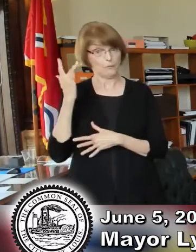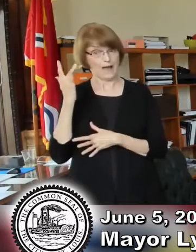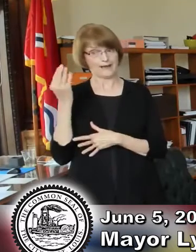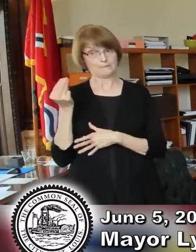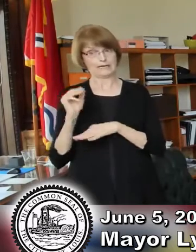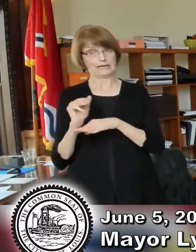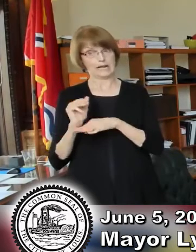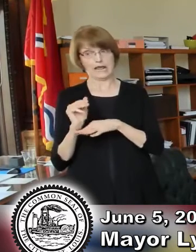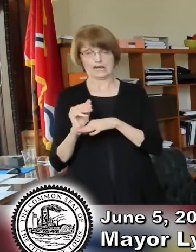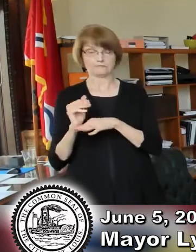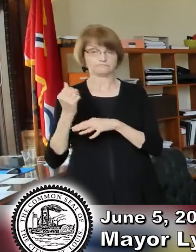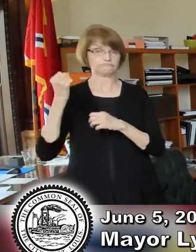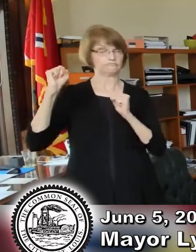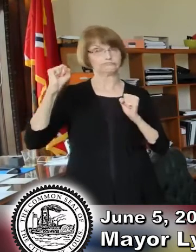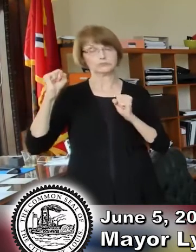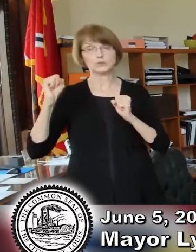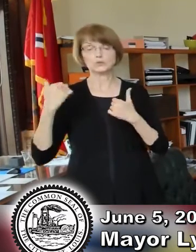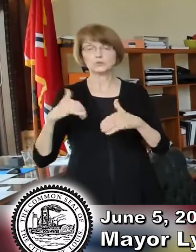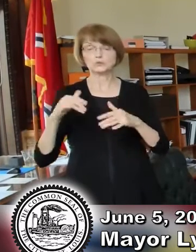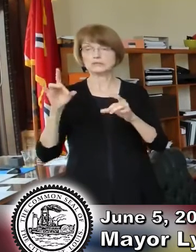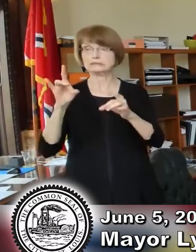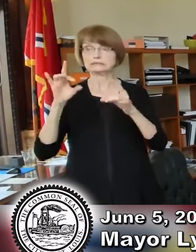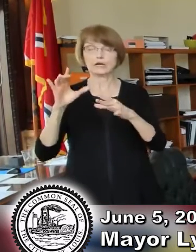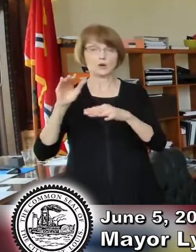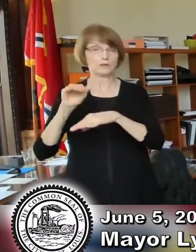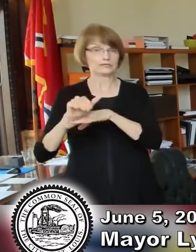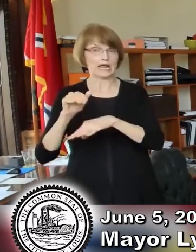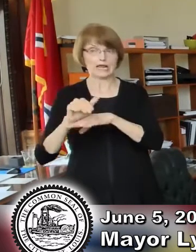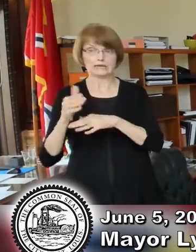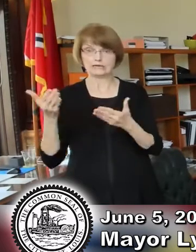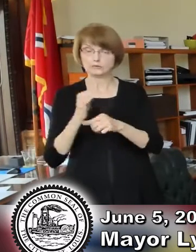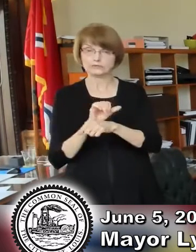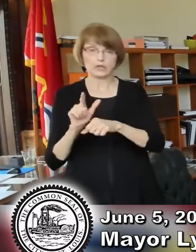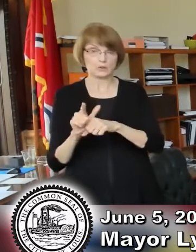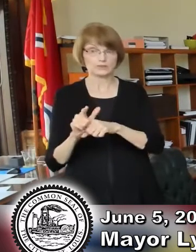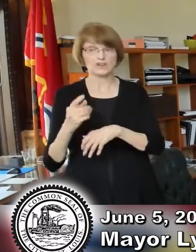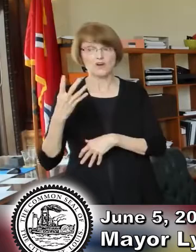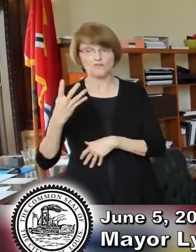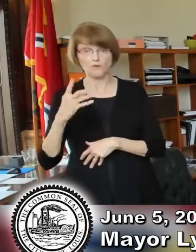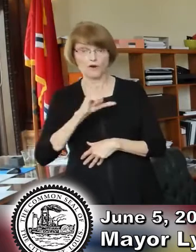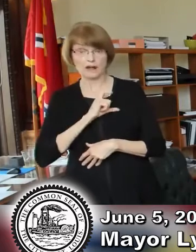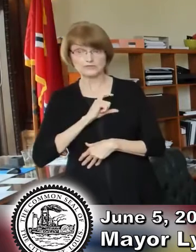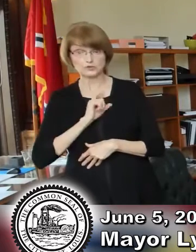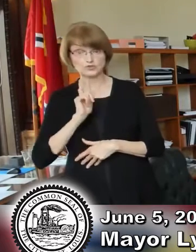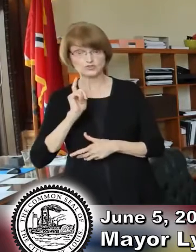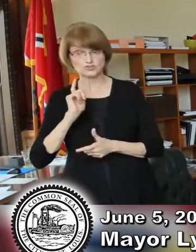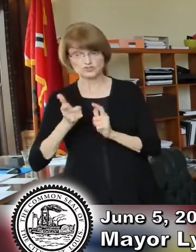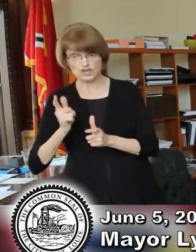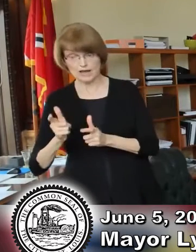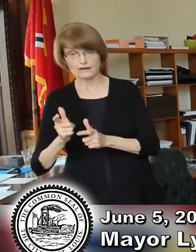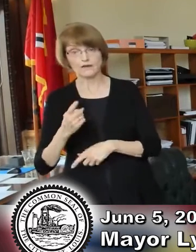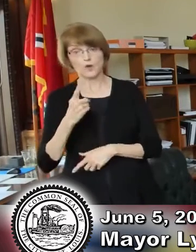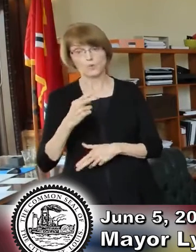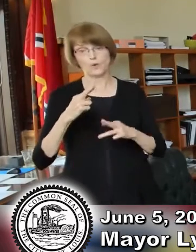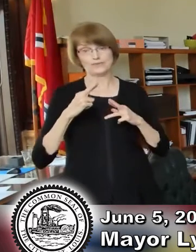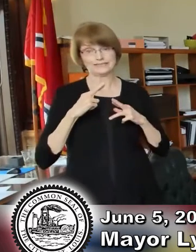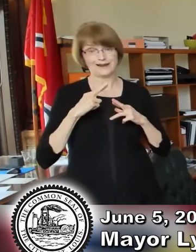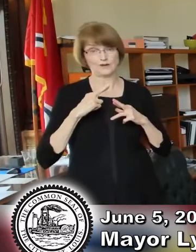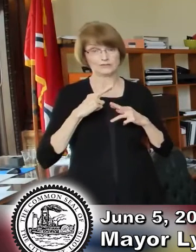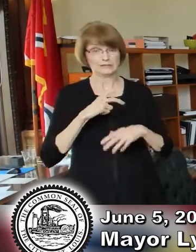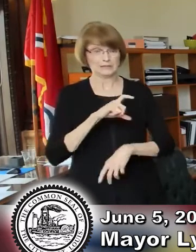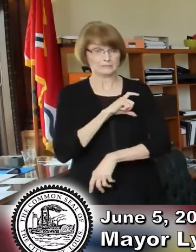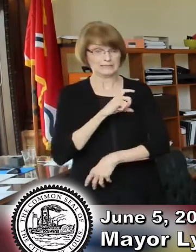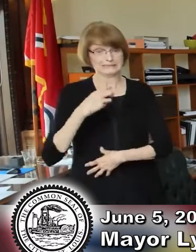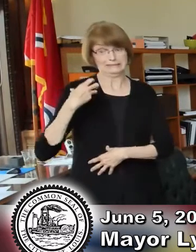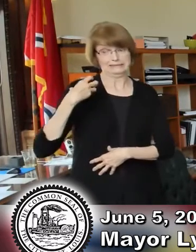on Monday night, which was a pretty terrible night for St. Louis, with 4 officers shot, 1 retired police captain